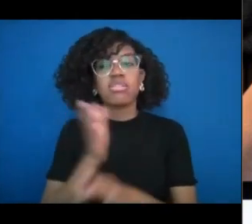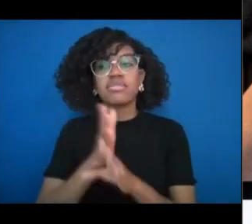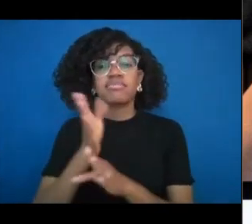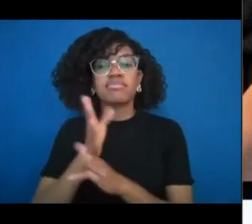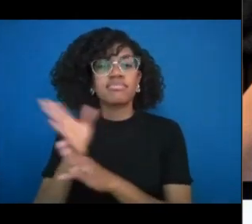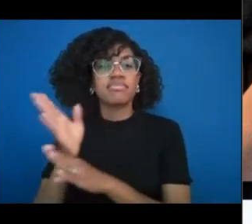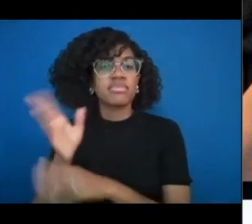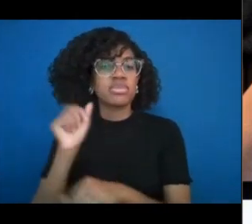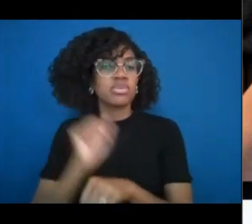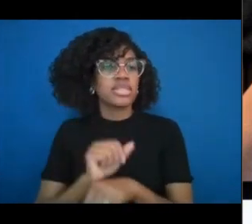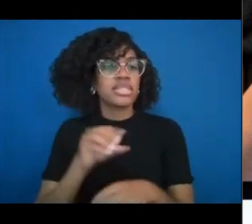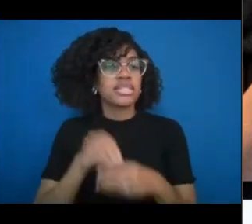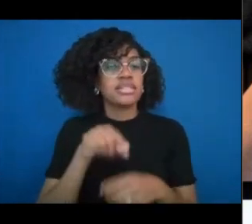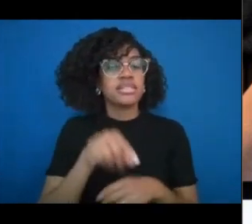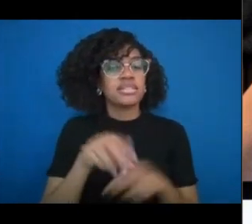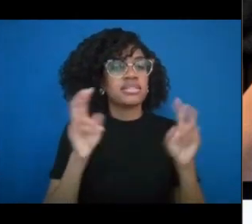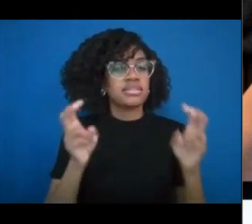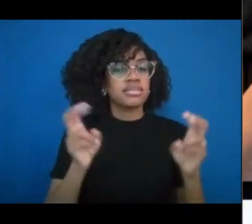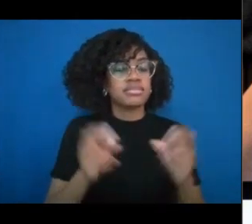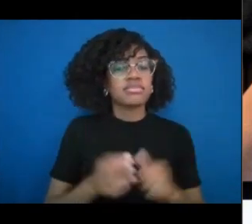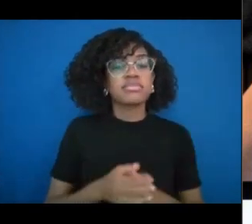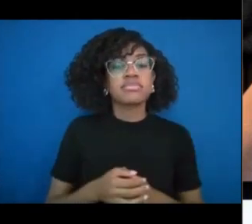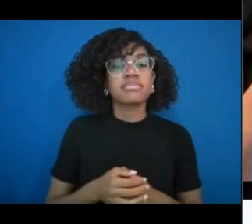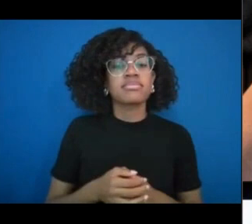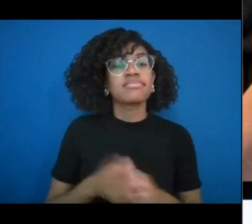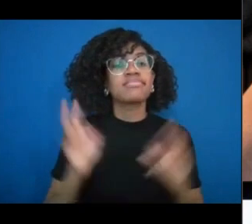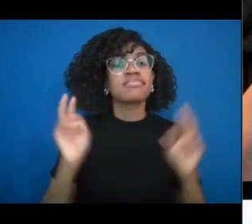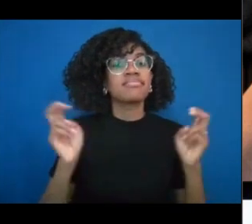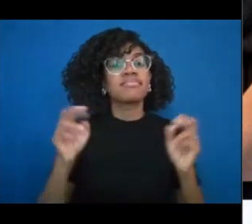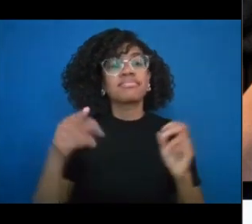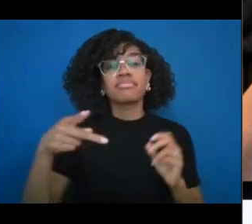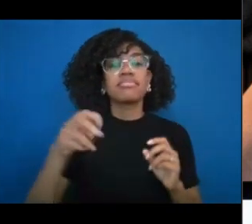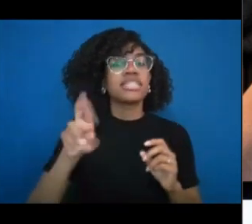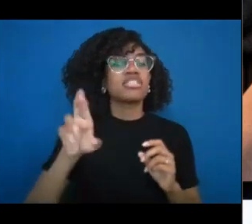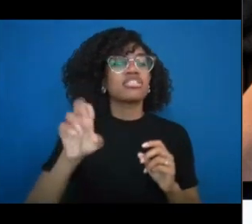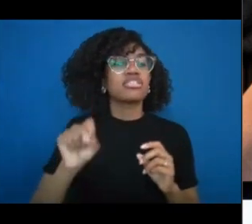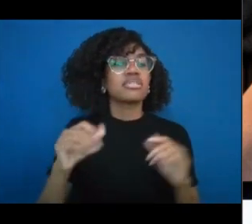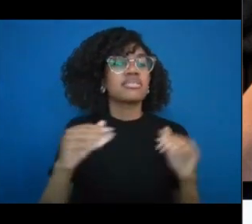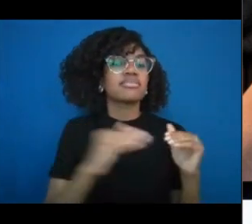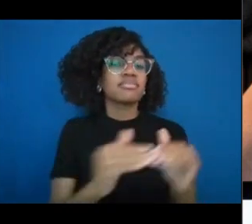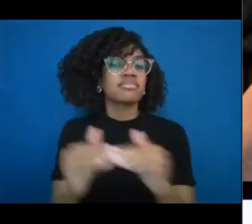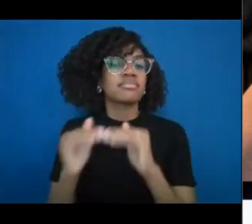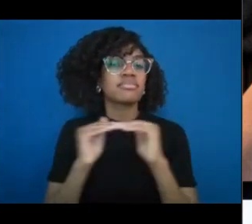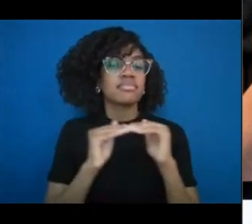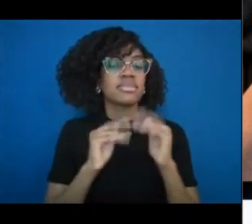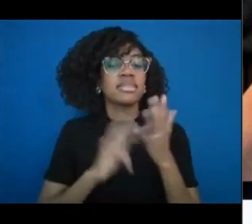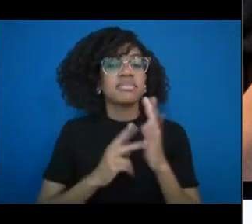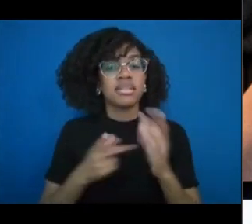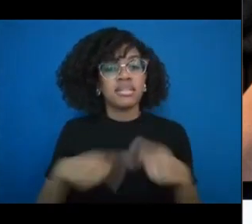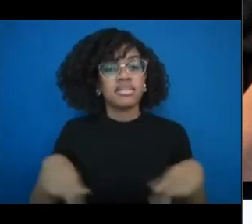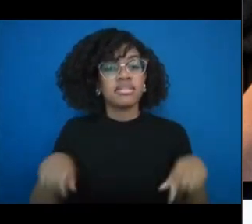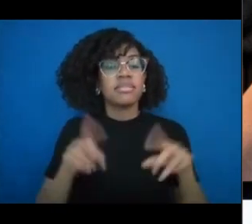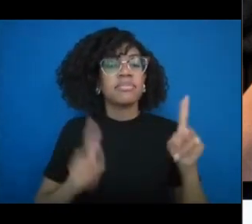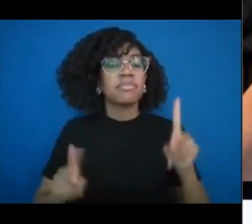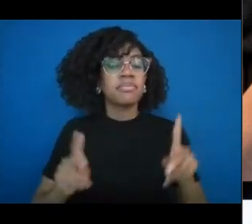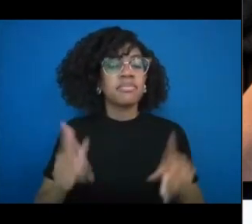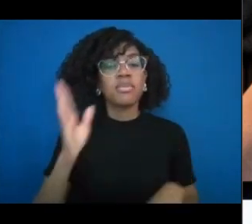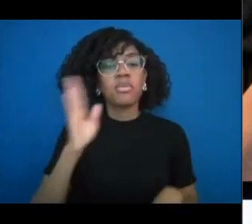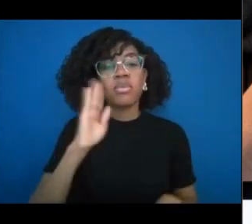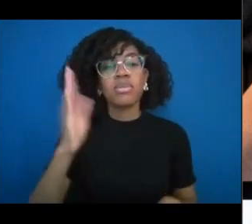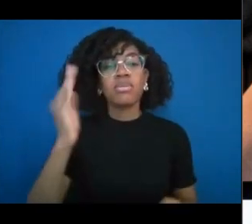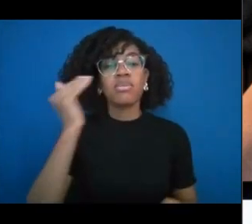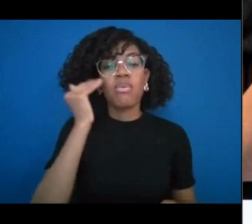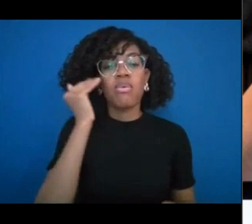space. The idea is that they are peers. They are folks who are going to know